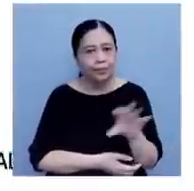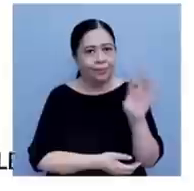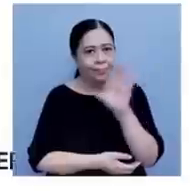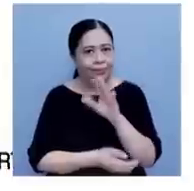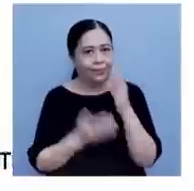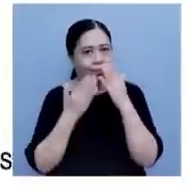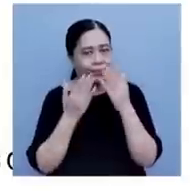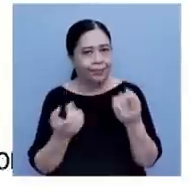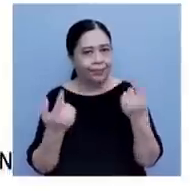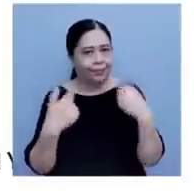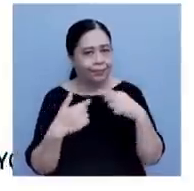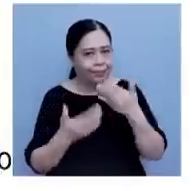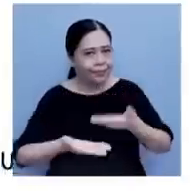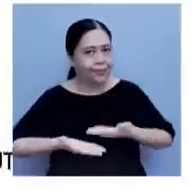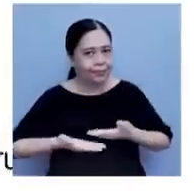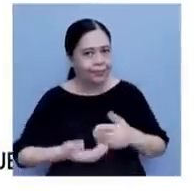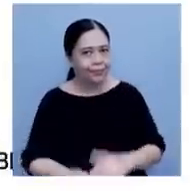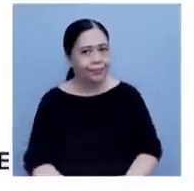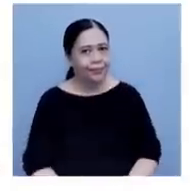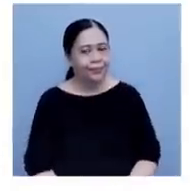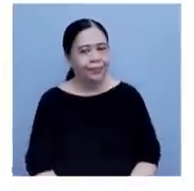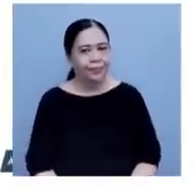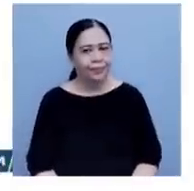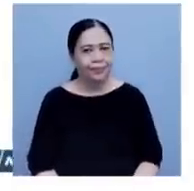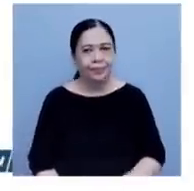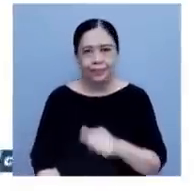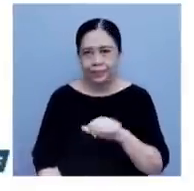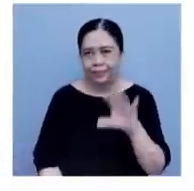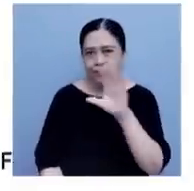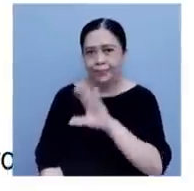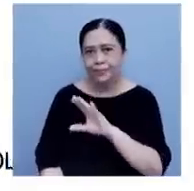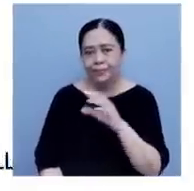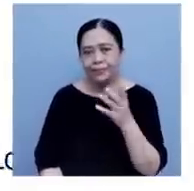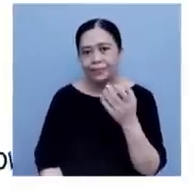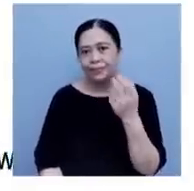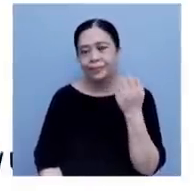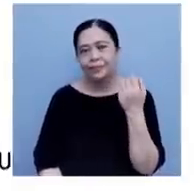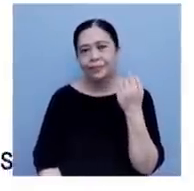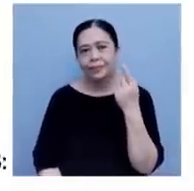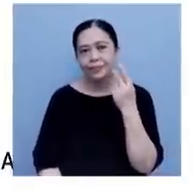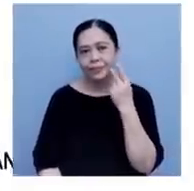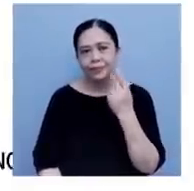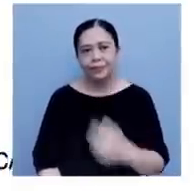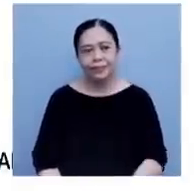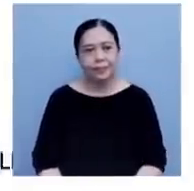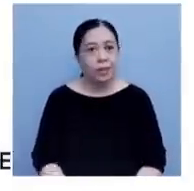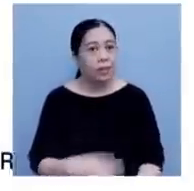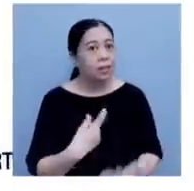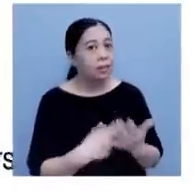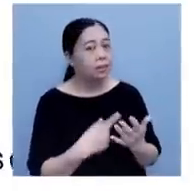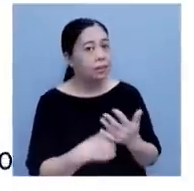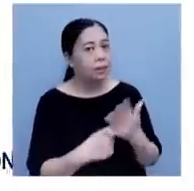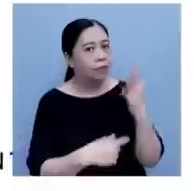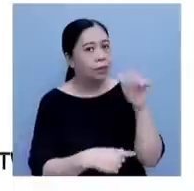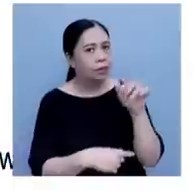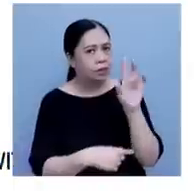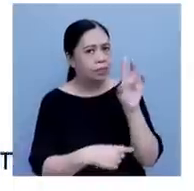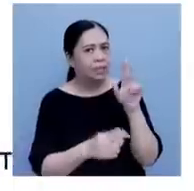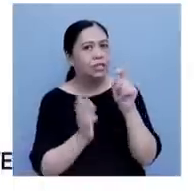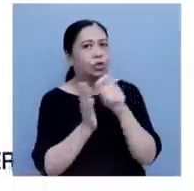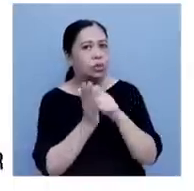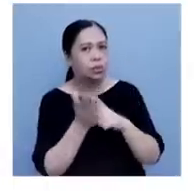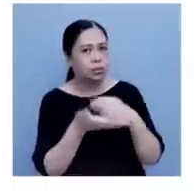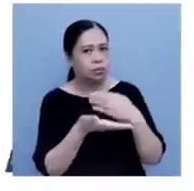today, and welcome to the program. Good afternoon, Carmina. All right, so we're going to talk about the 5.7 trillion peso budget